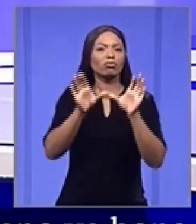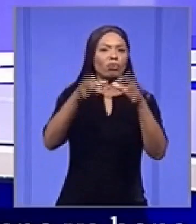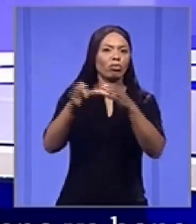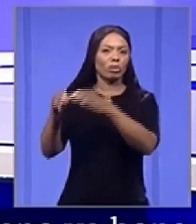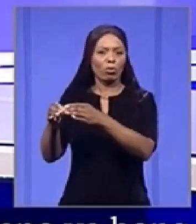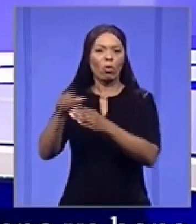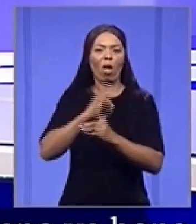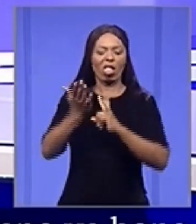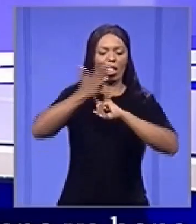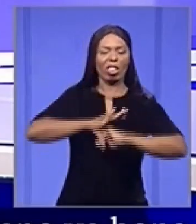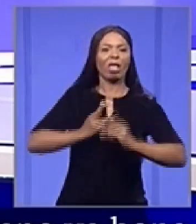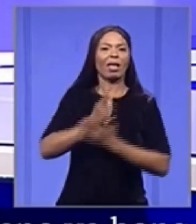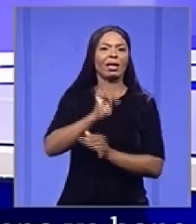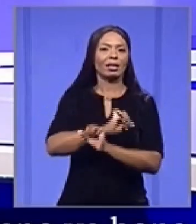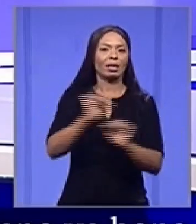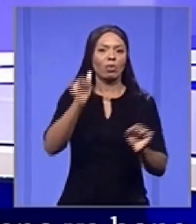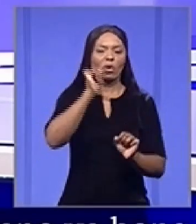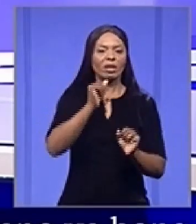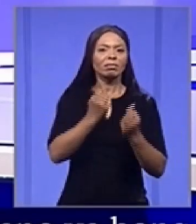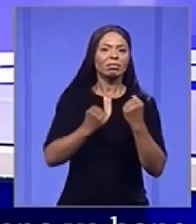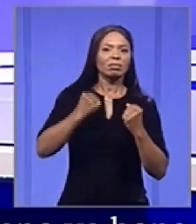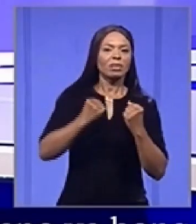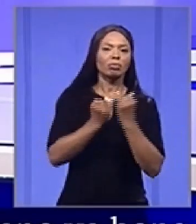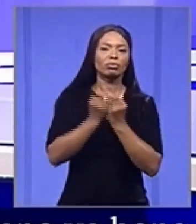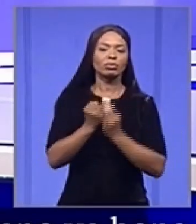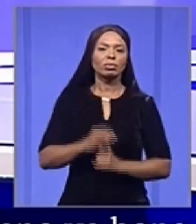tsa bona mo lephateng la metshameko.